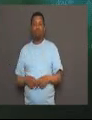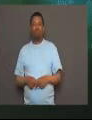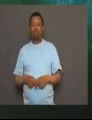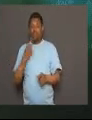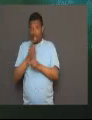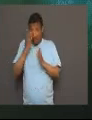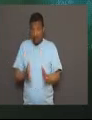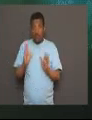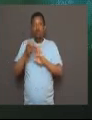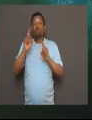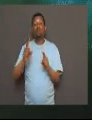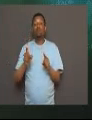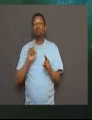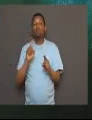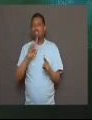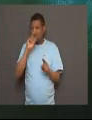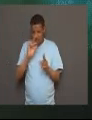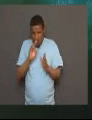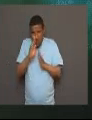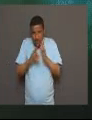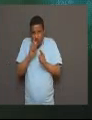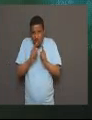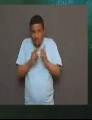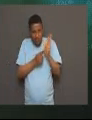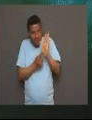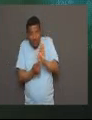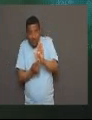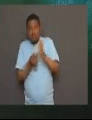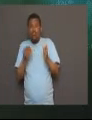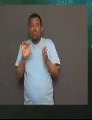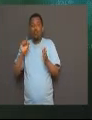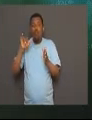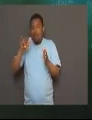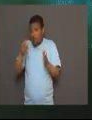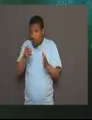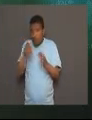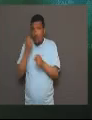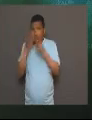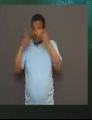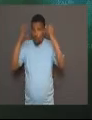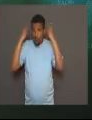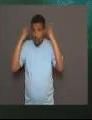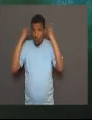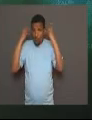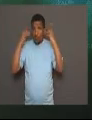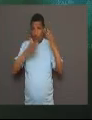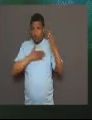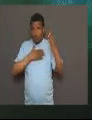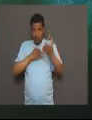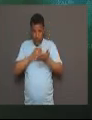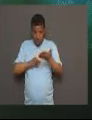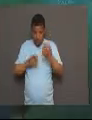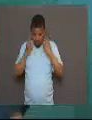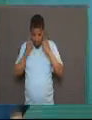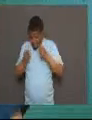Make sure to add any signs or symbols you may have forgotten to your own